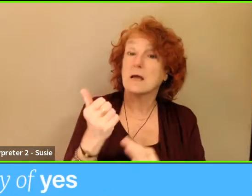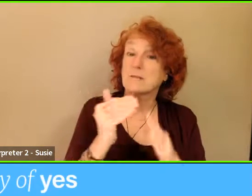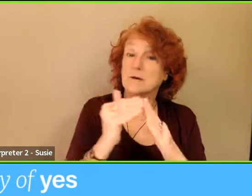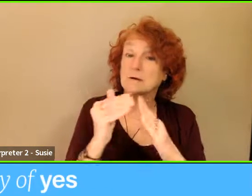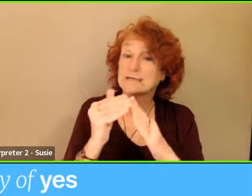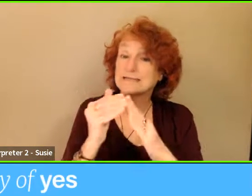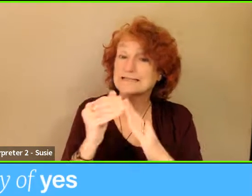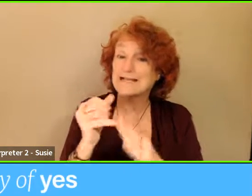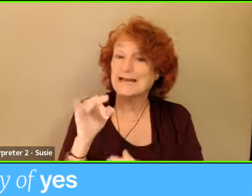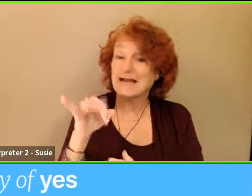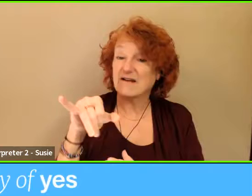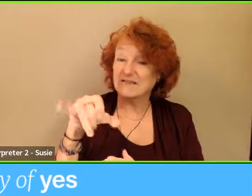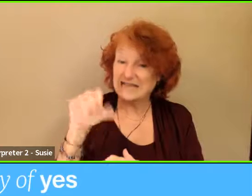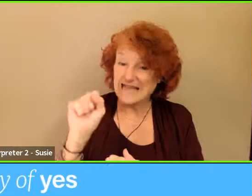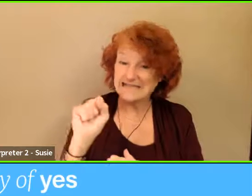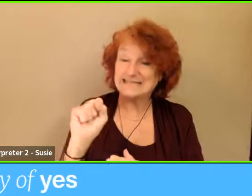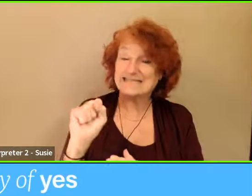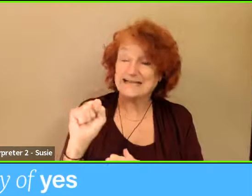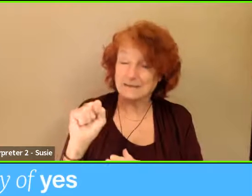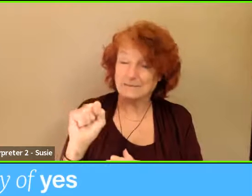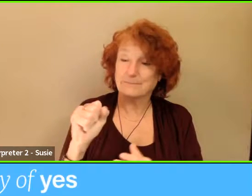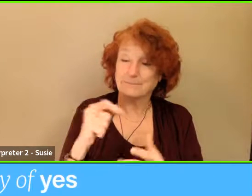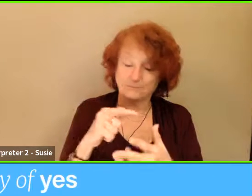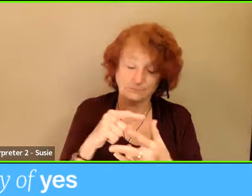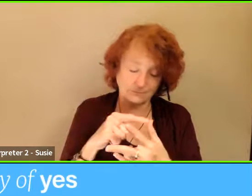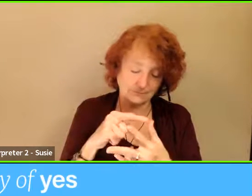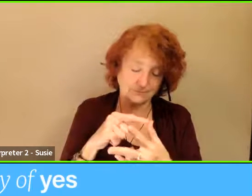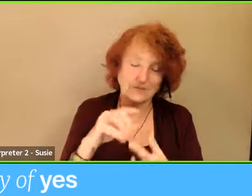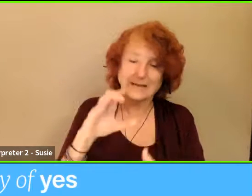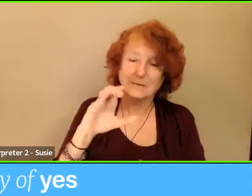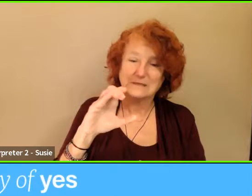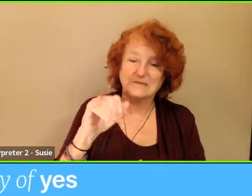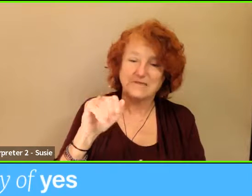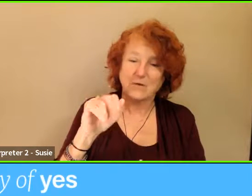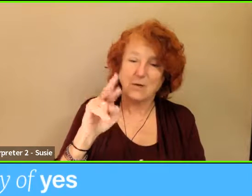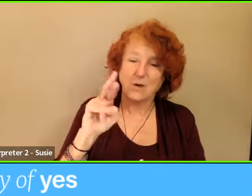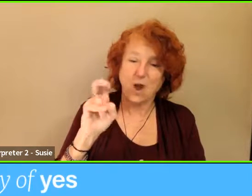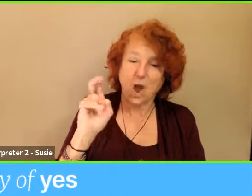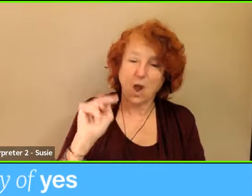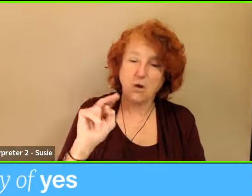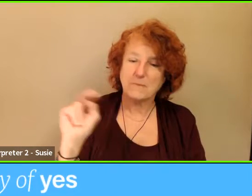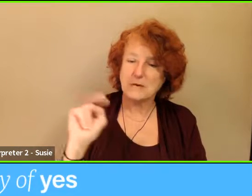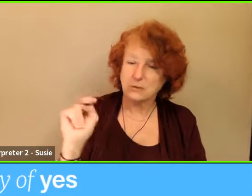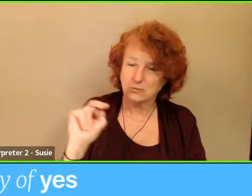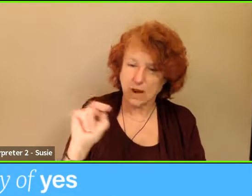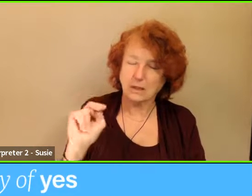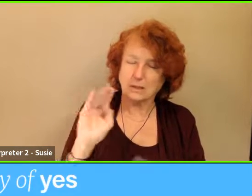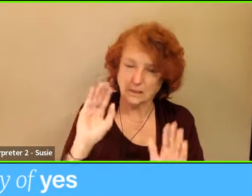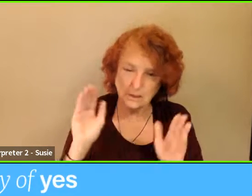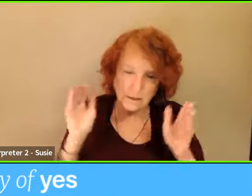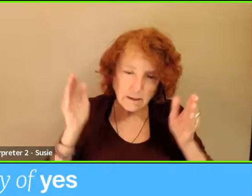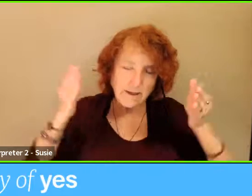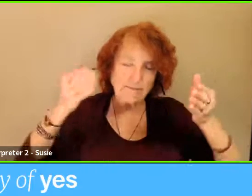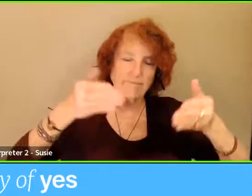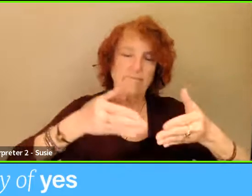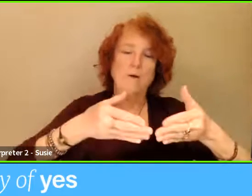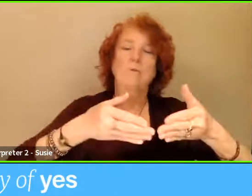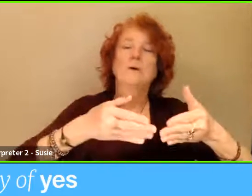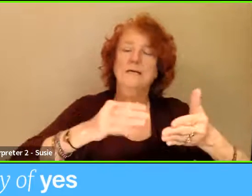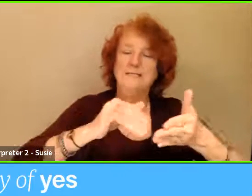the first one out of three, was City of Yes for carbon neutrality, that reoriented New York City zoning to do what it